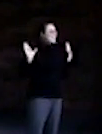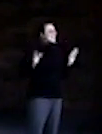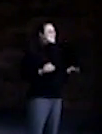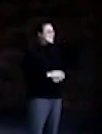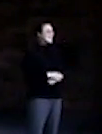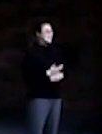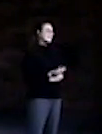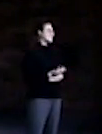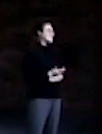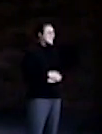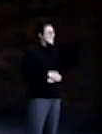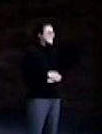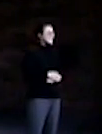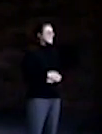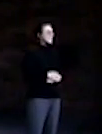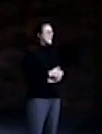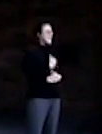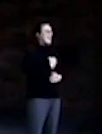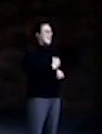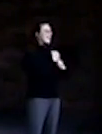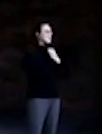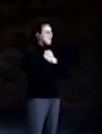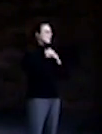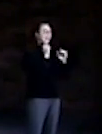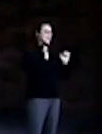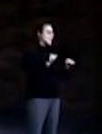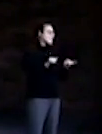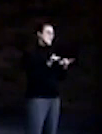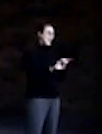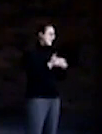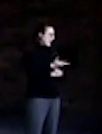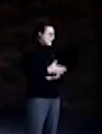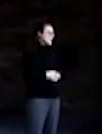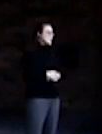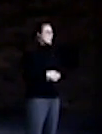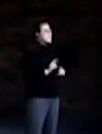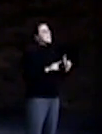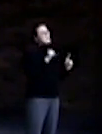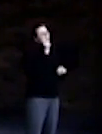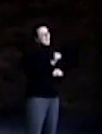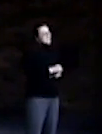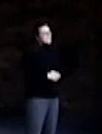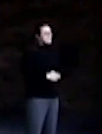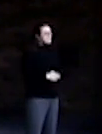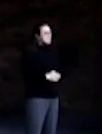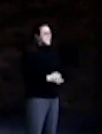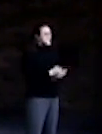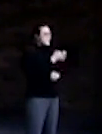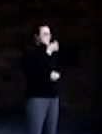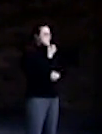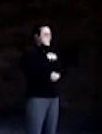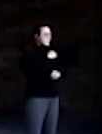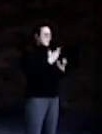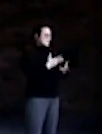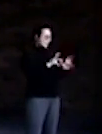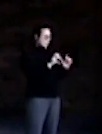cool. And it was cool. And I loved that spot. I could have stayed there. But he didn't. So as soon as we were done with